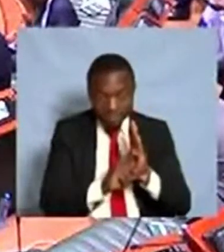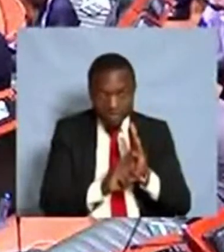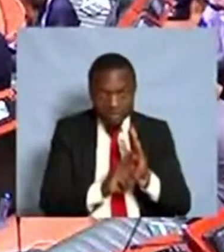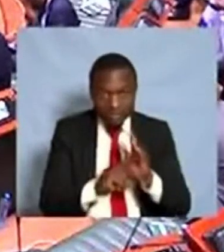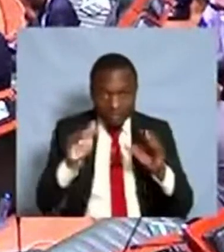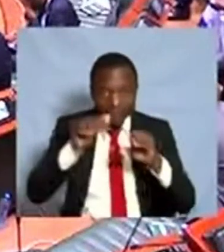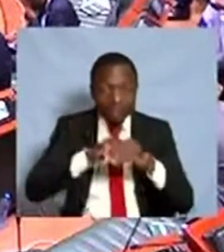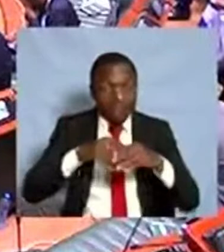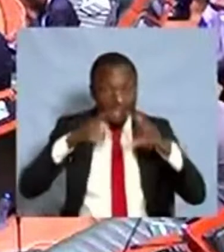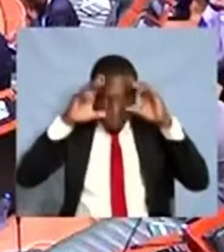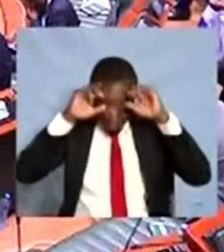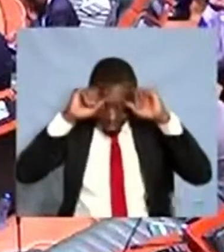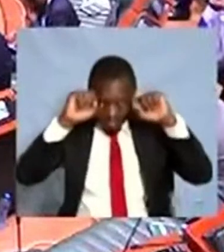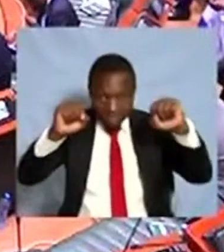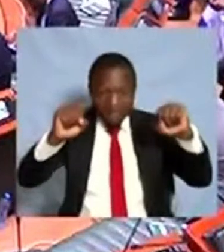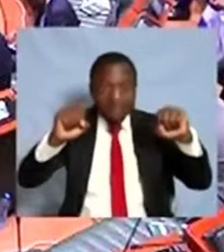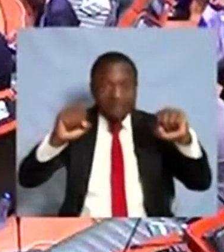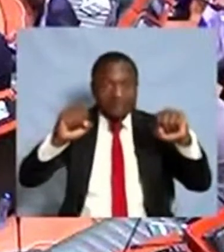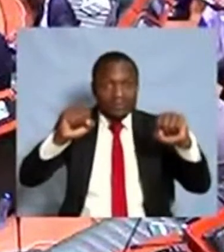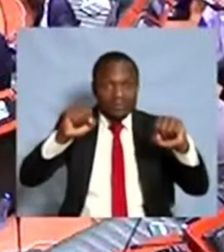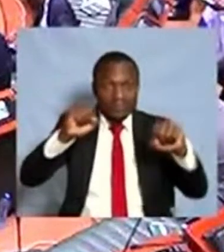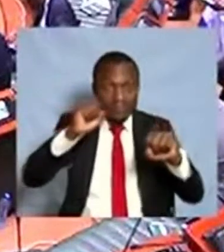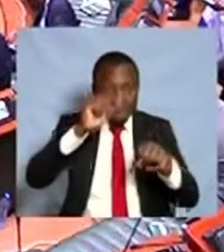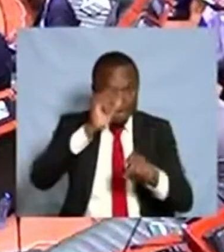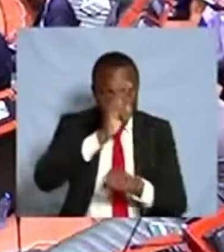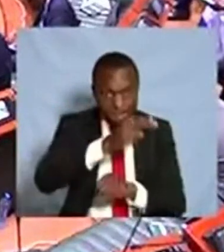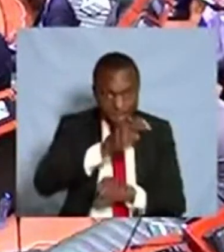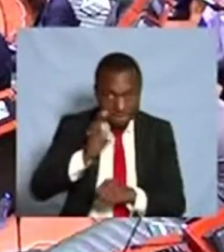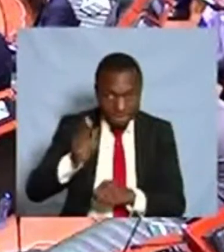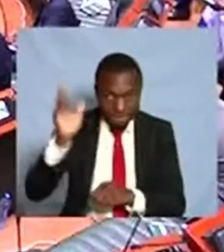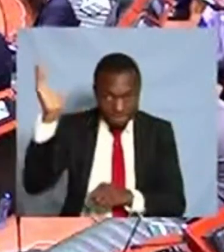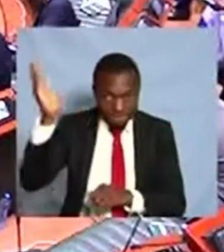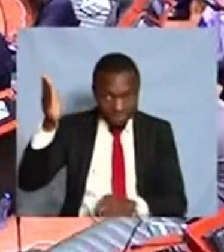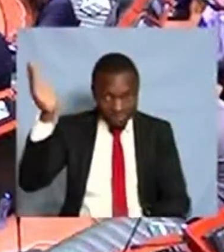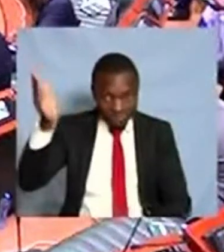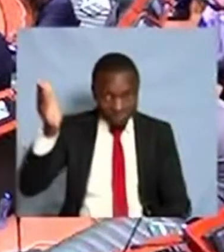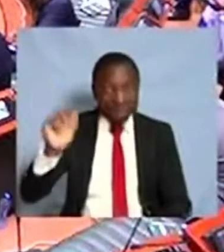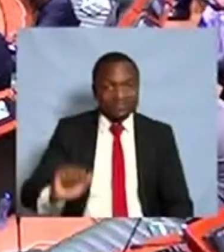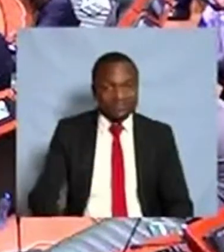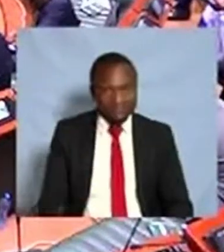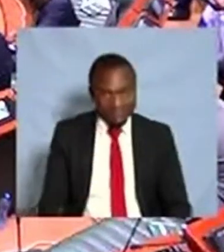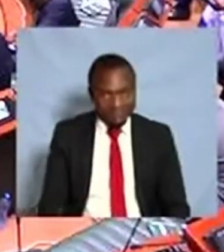His Excellency the President's address.